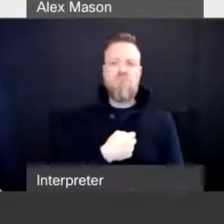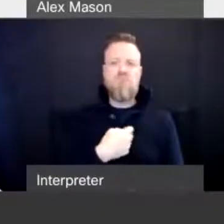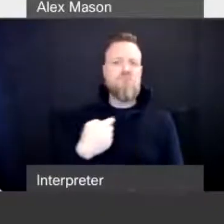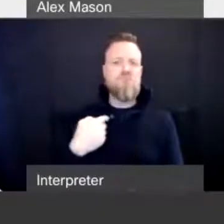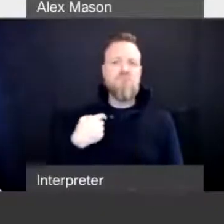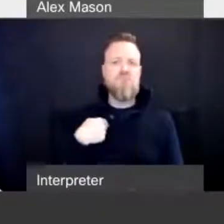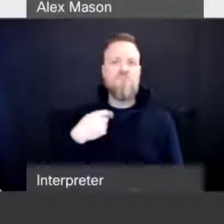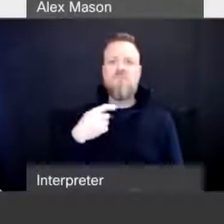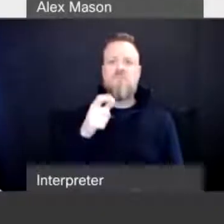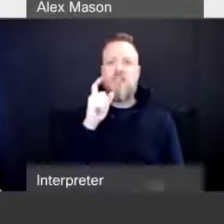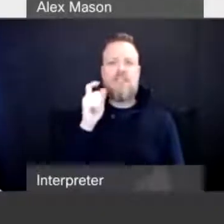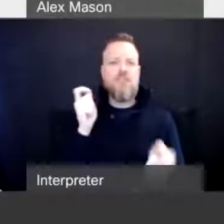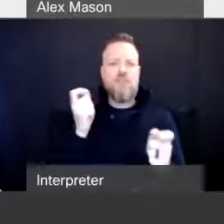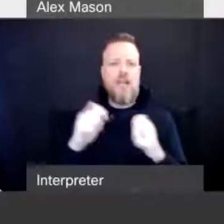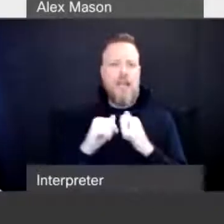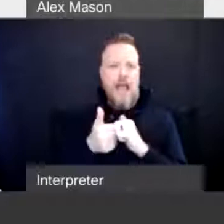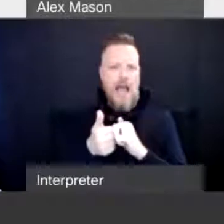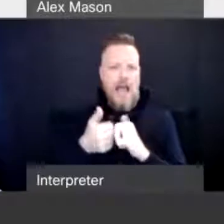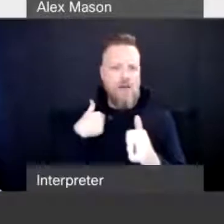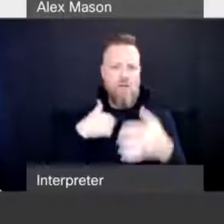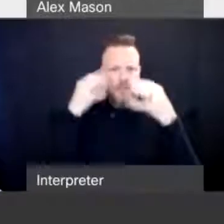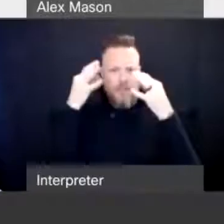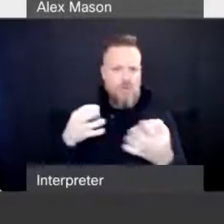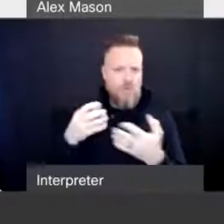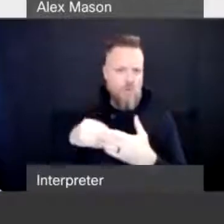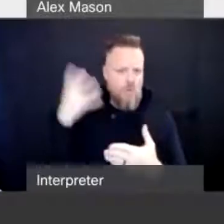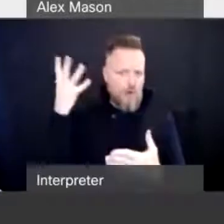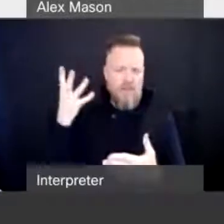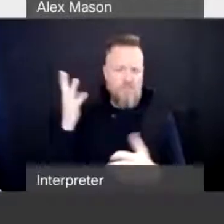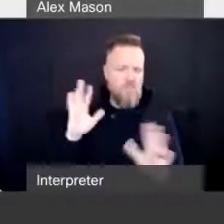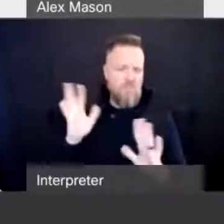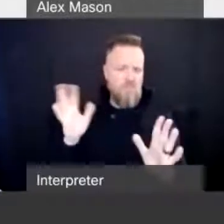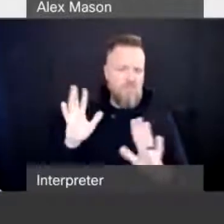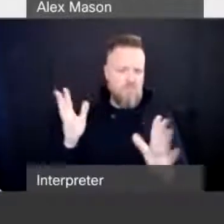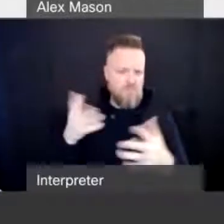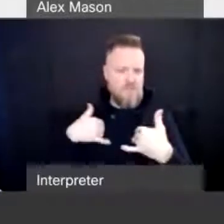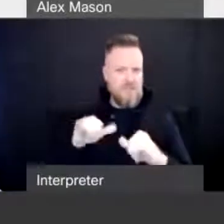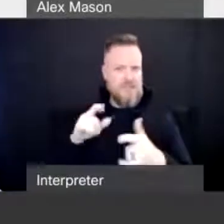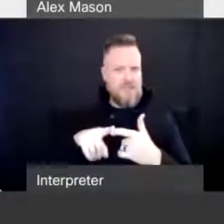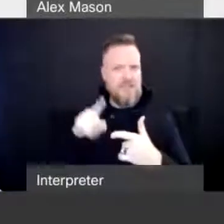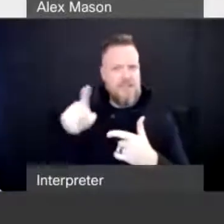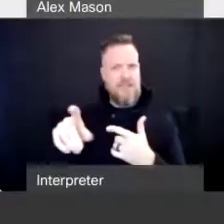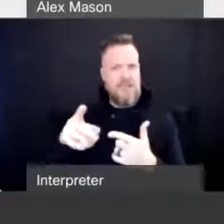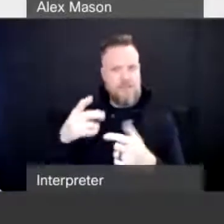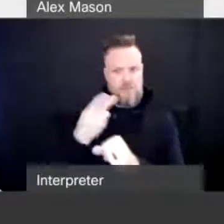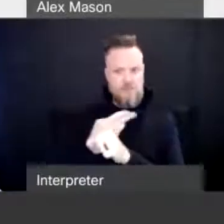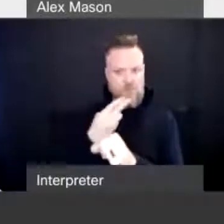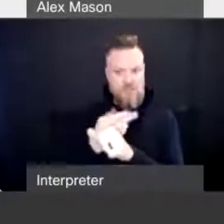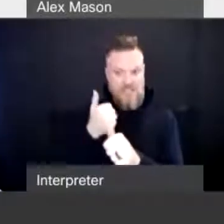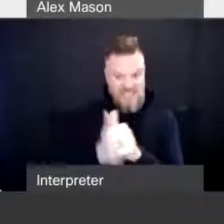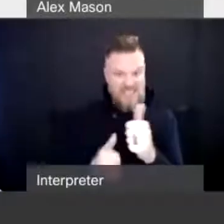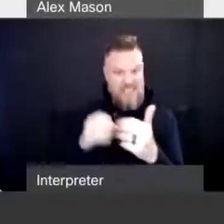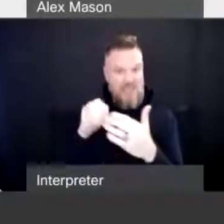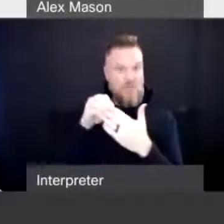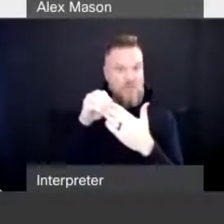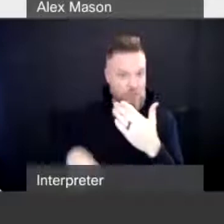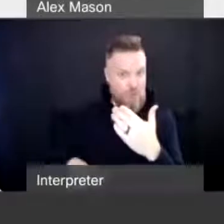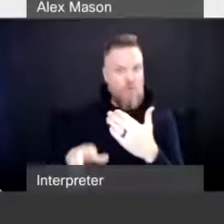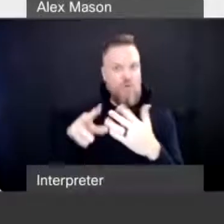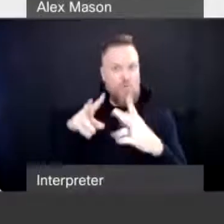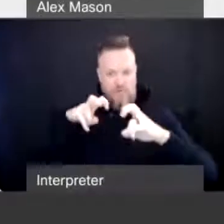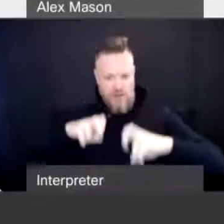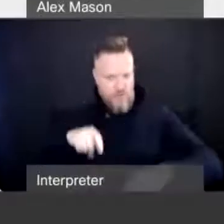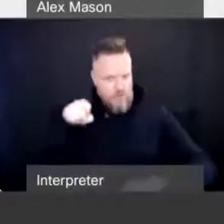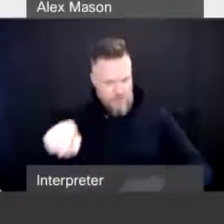how we determined wealth. Okay, so that is still assessed valuation per pupil. What we did is we took away